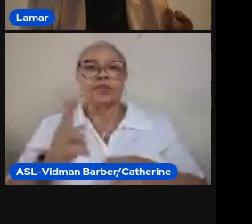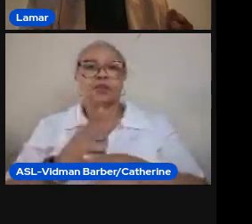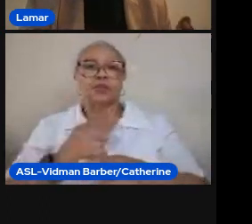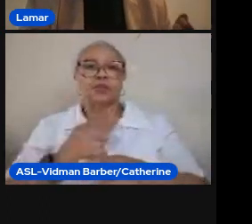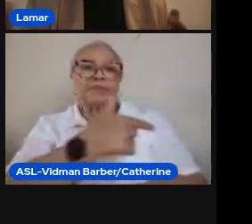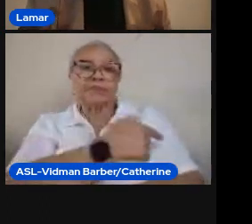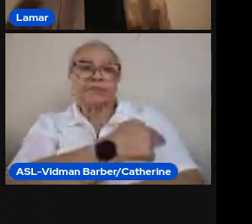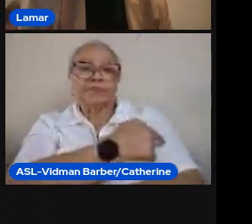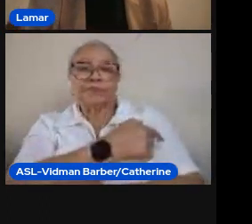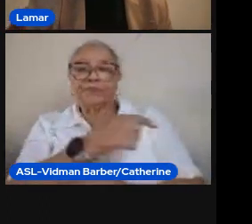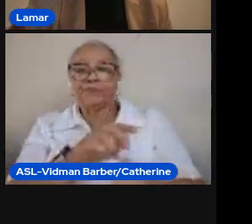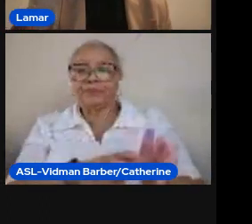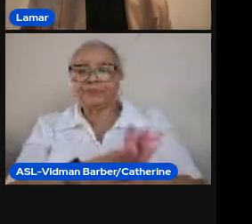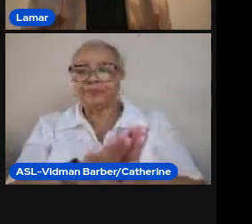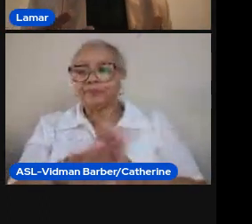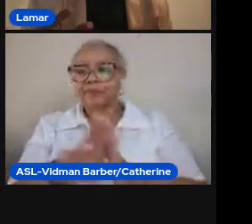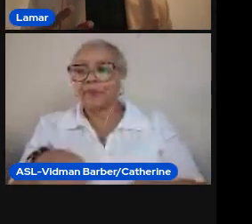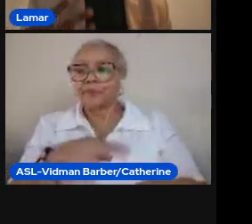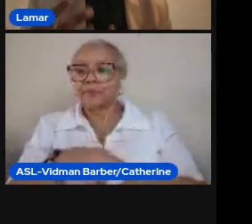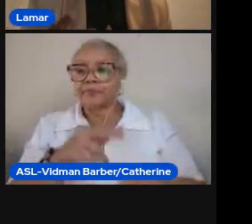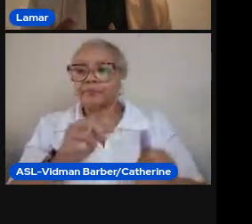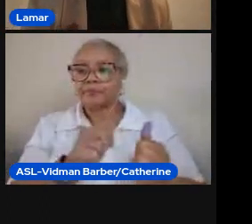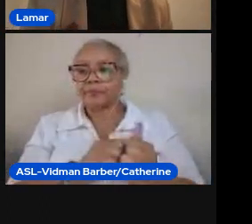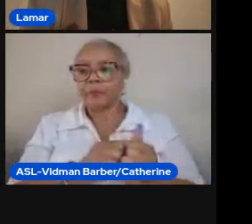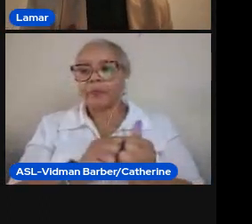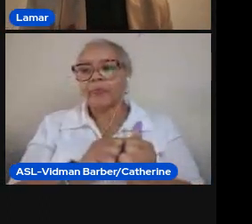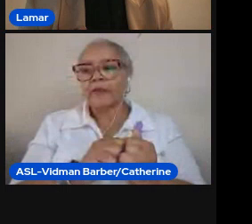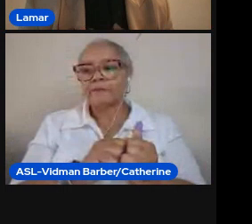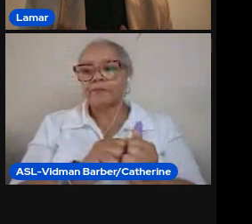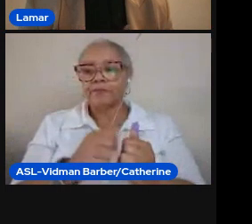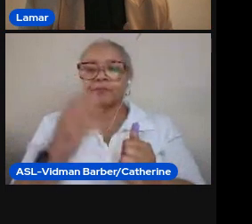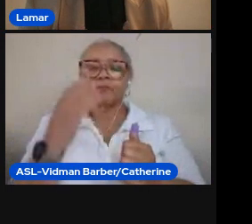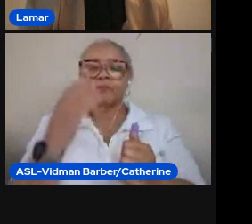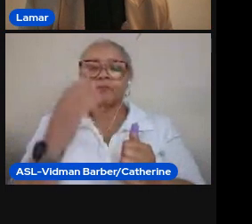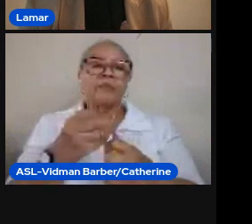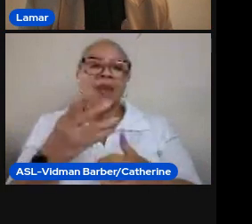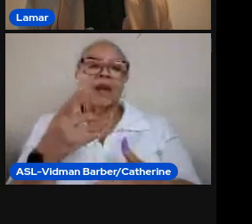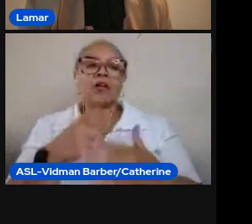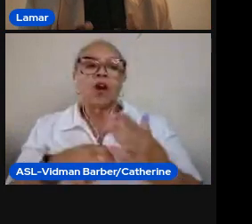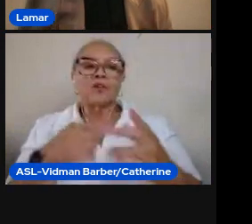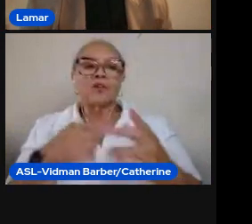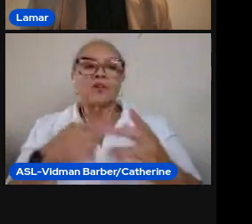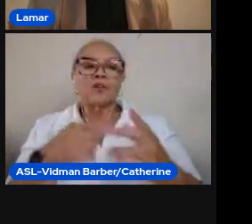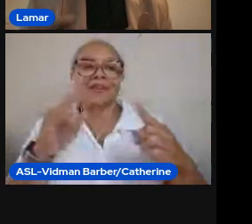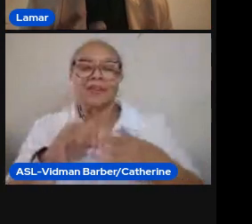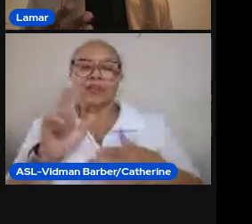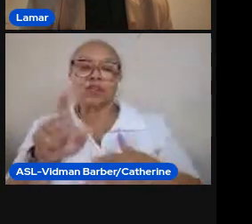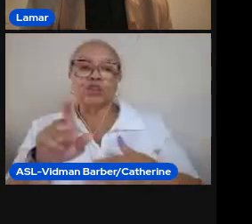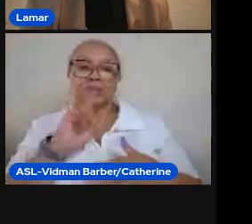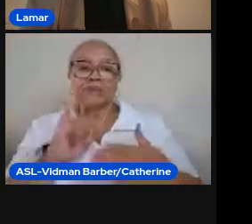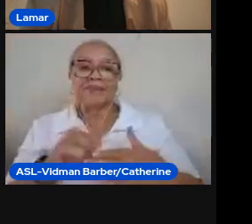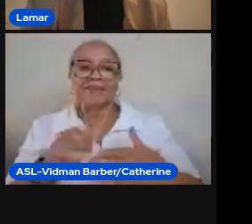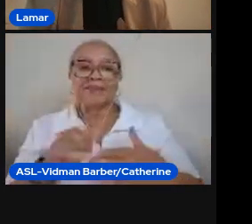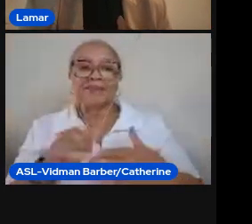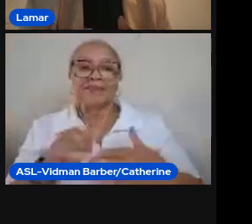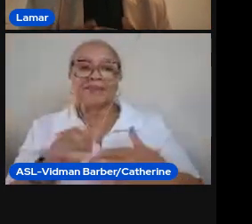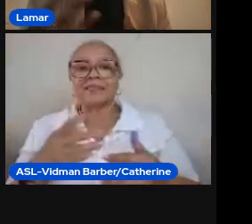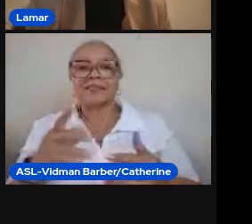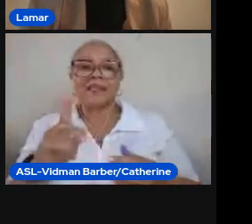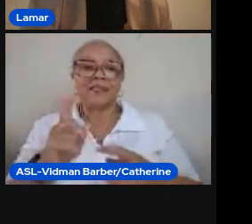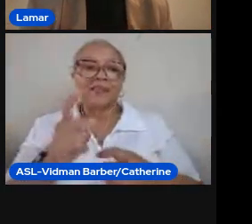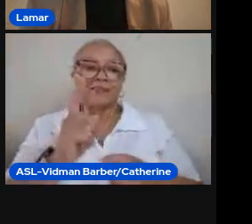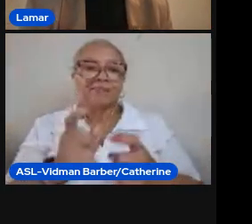of course, we're immunologists, so we know how cost effective this would be, the ease of administration, whether it